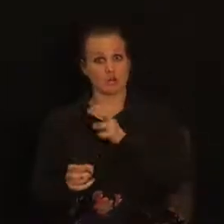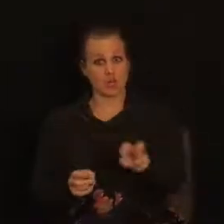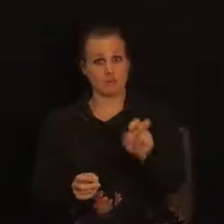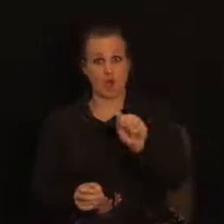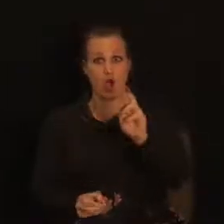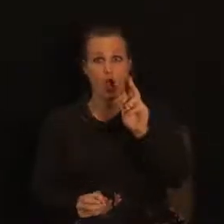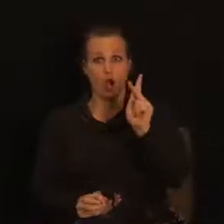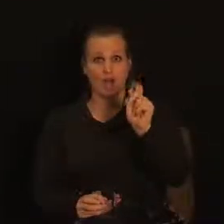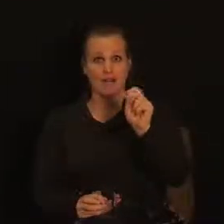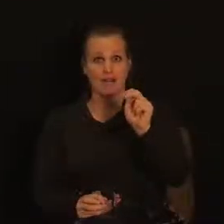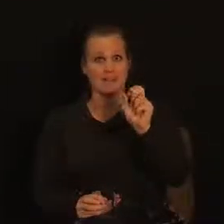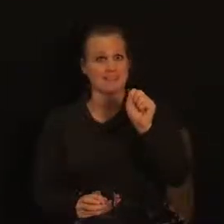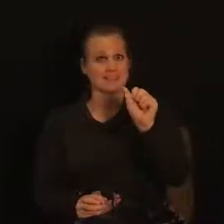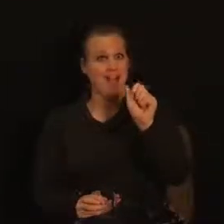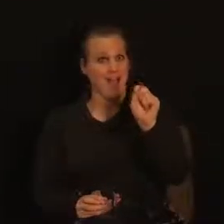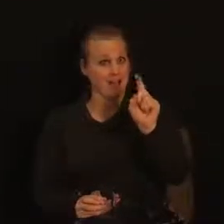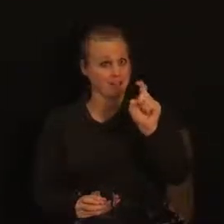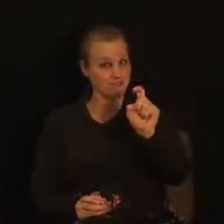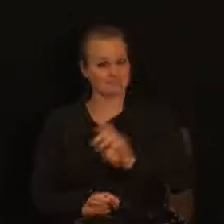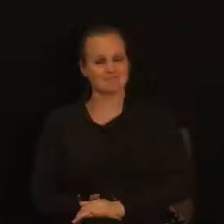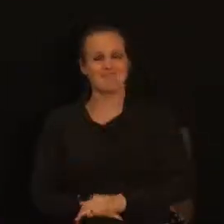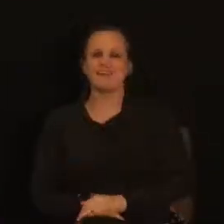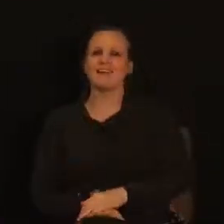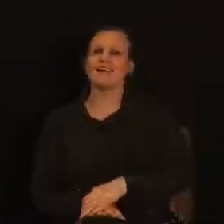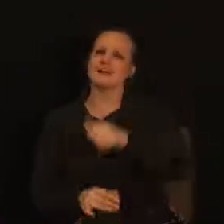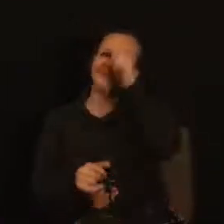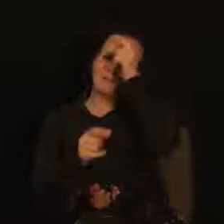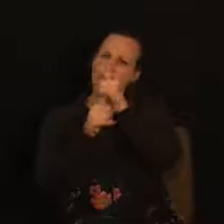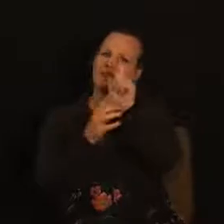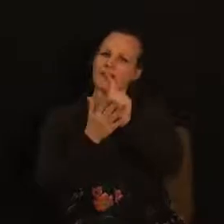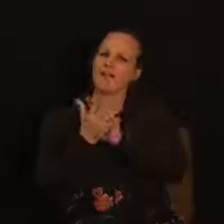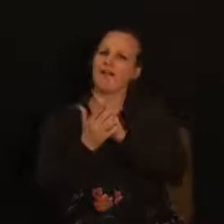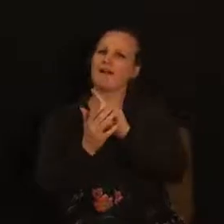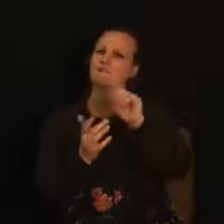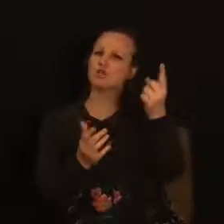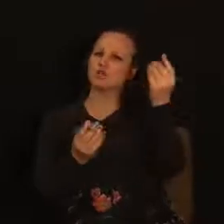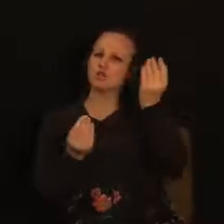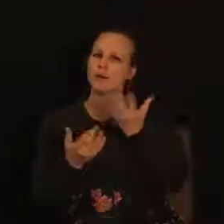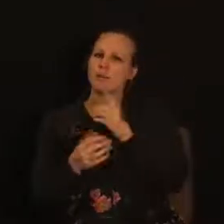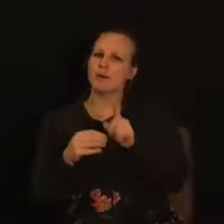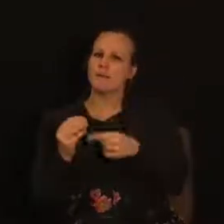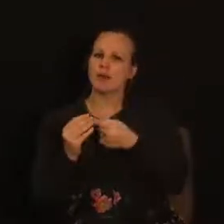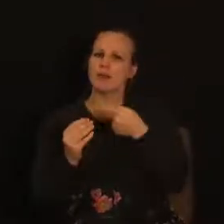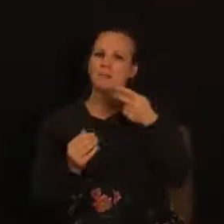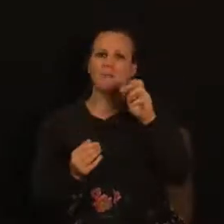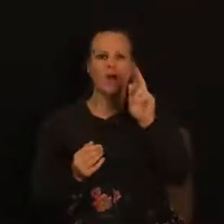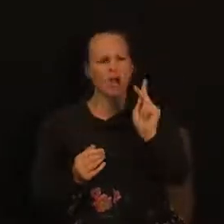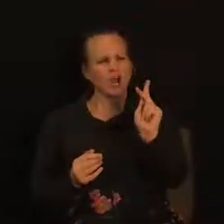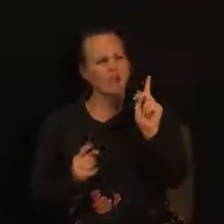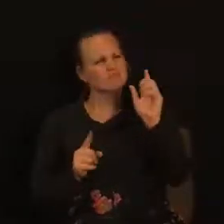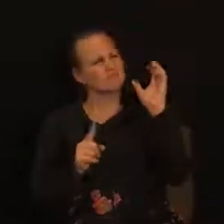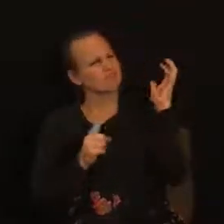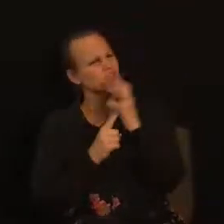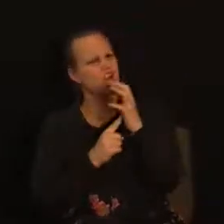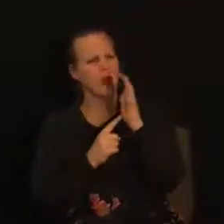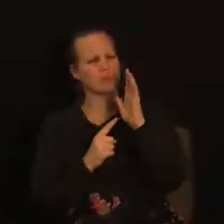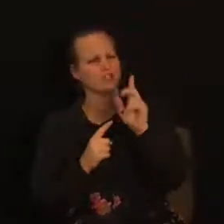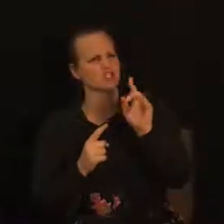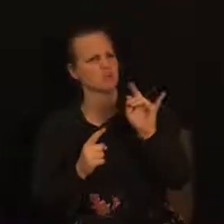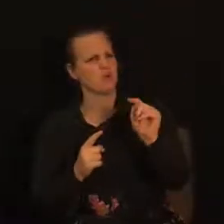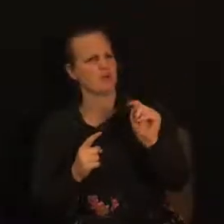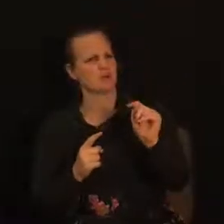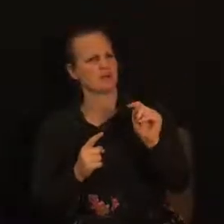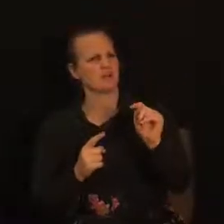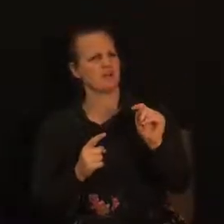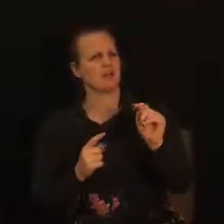So when my brother-in-law first told me about this park, I thought, that'd be awesome, we should do it. And then pretty soon I was like, you know what, that just sounds like a lot of